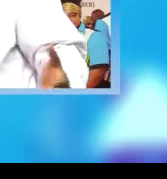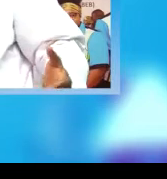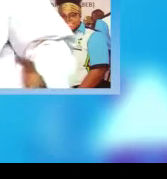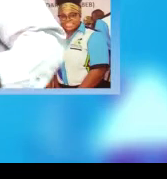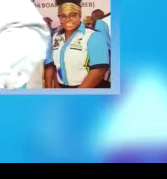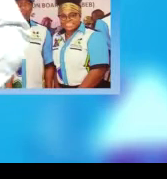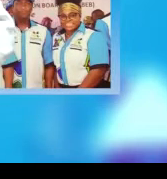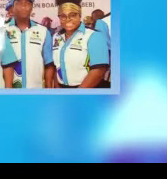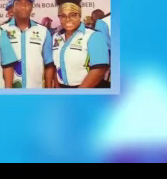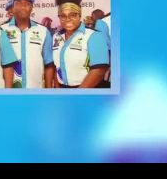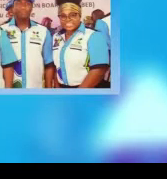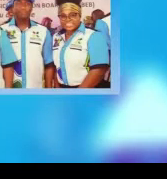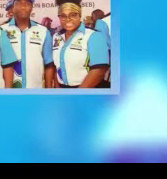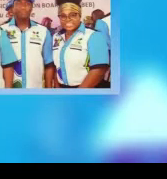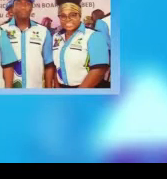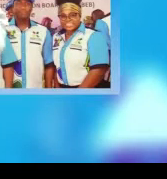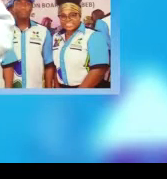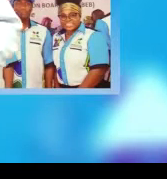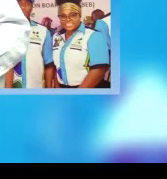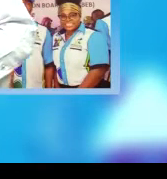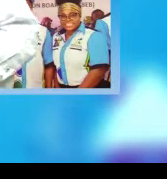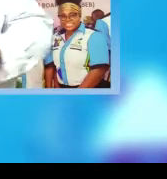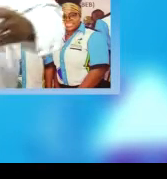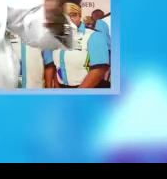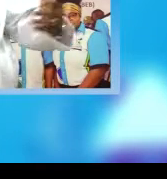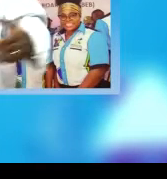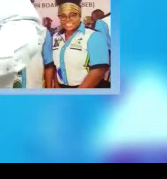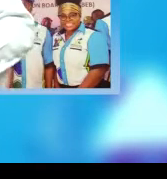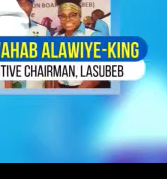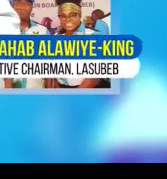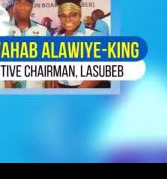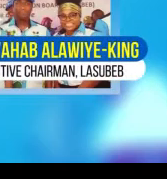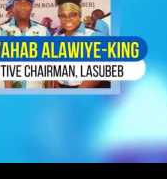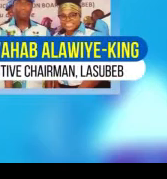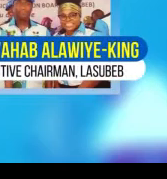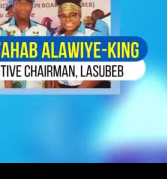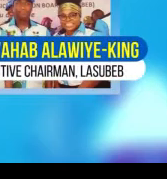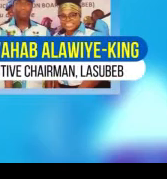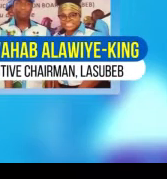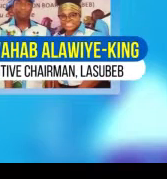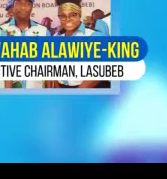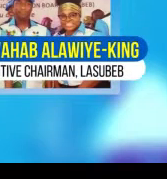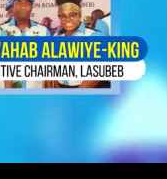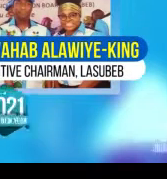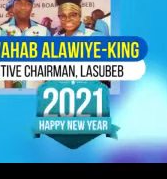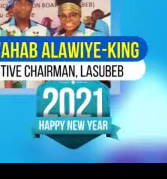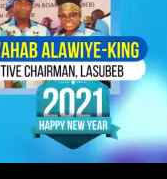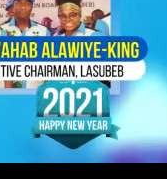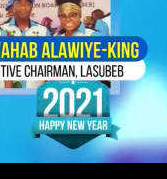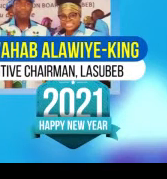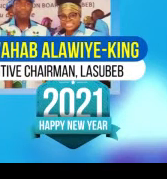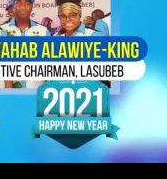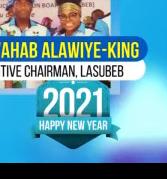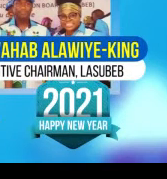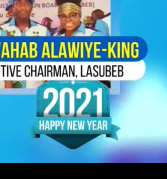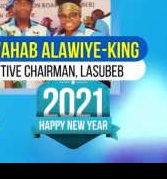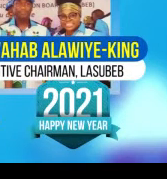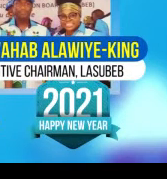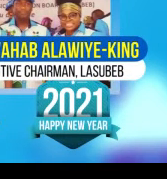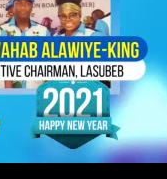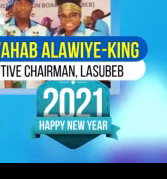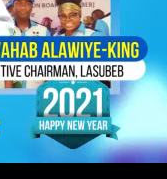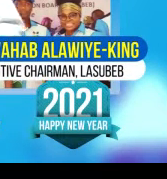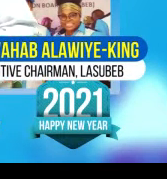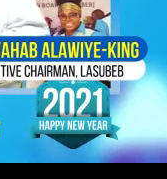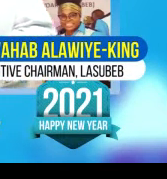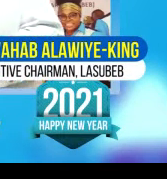ministries, departments, and agencies in the state that partner with us to ensure the smooth running of the basic education sector, I say thank you. To our